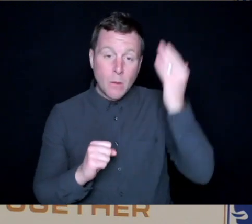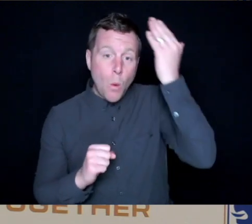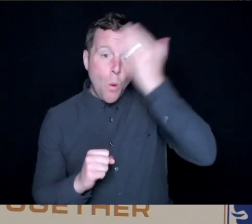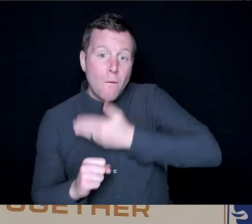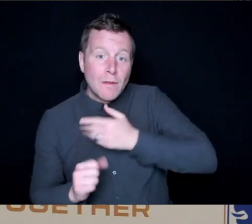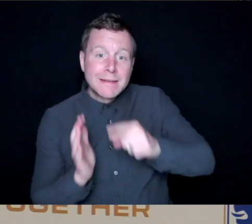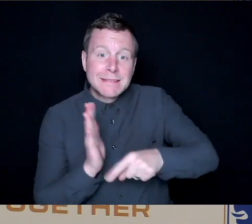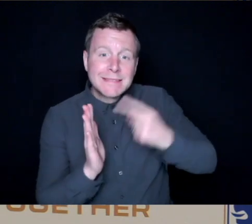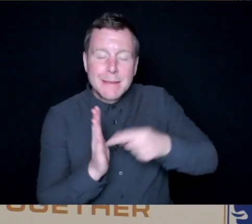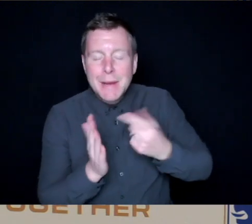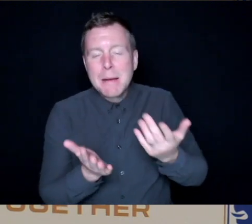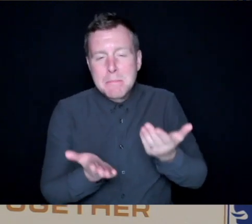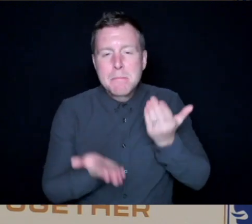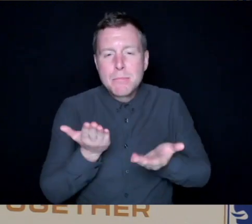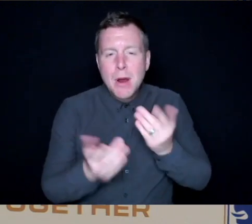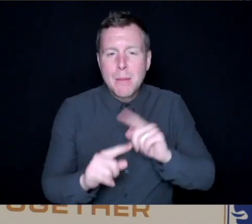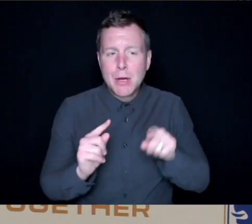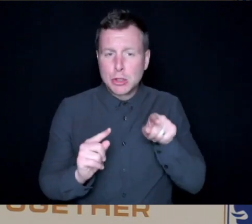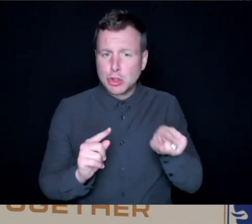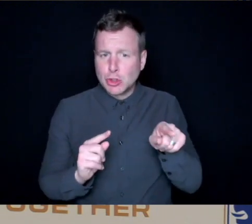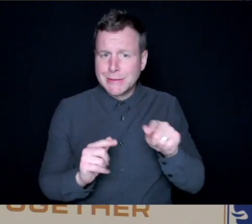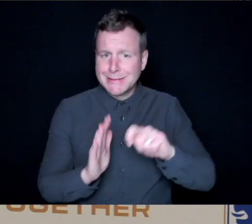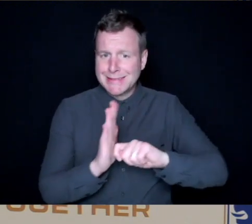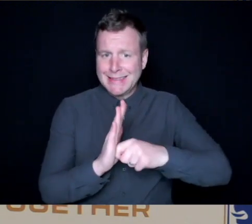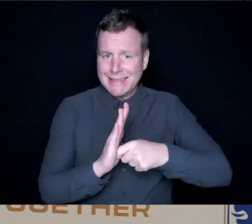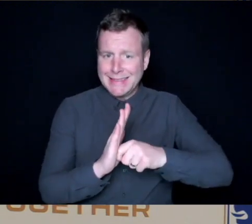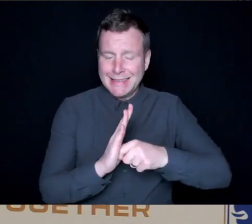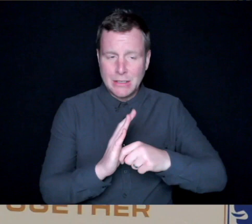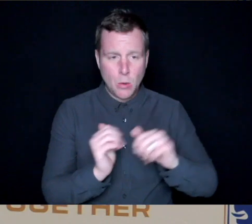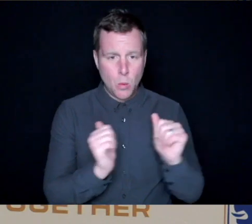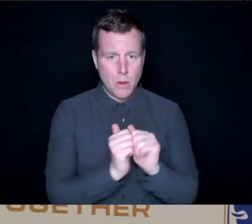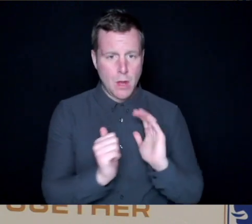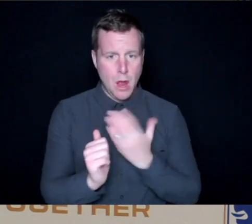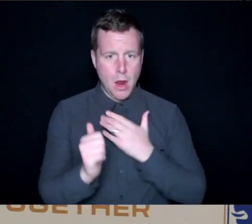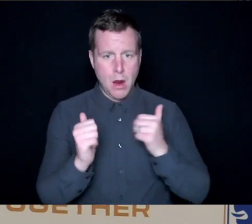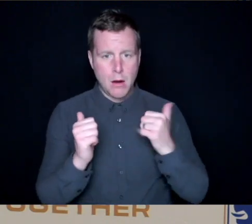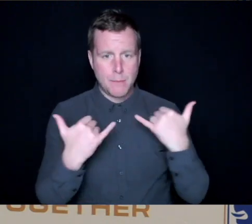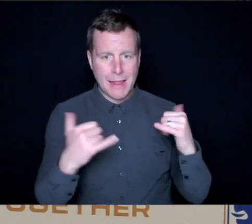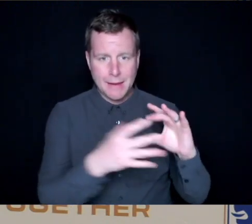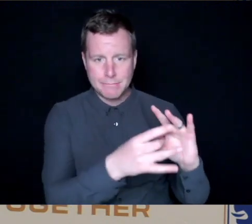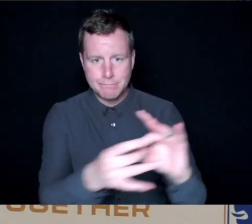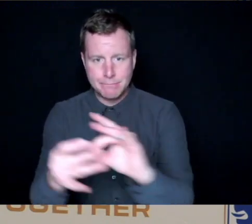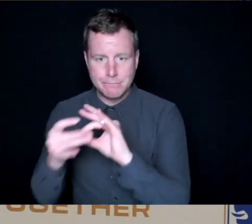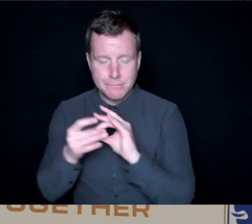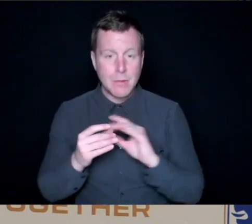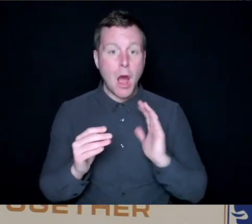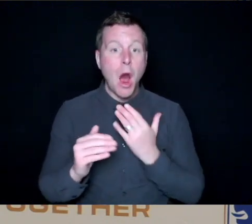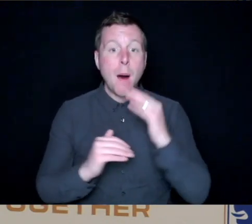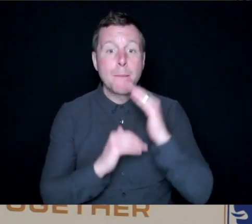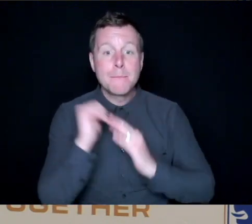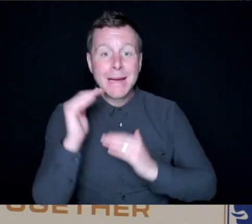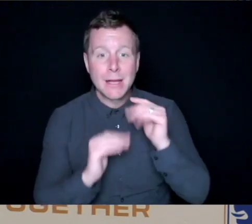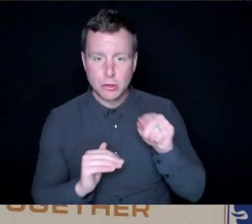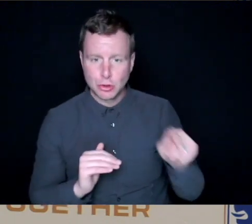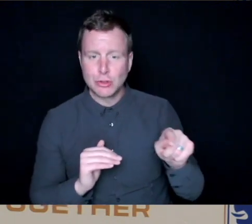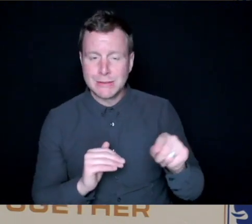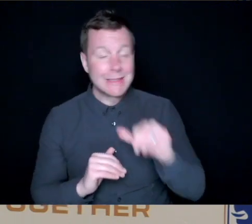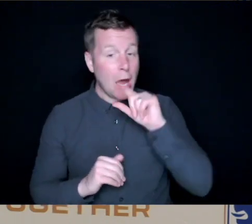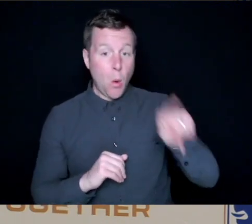overlooked? Maybe. But I think she's been integral to how we've been playing. I think she's integral to how we build, not